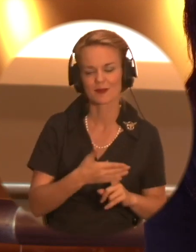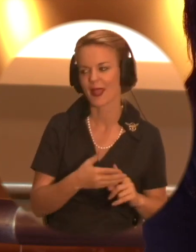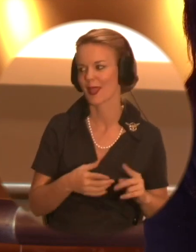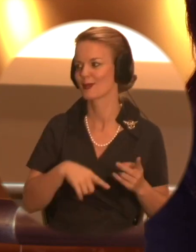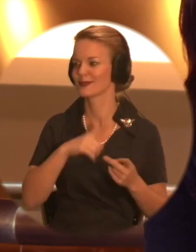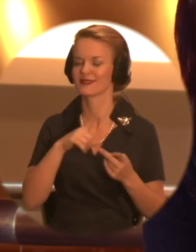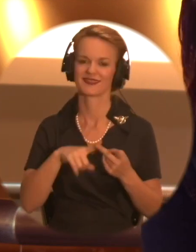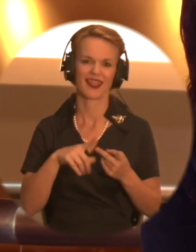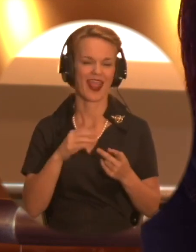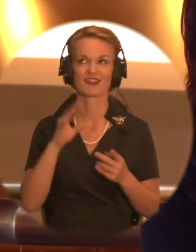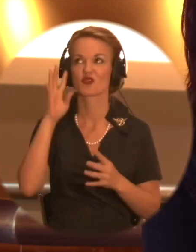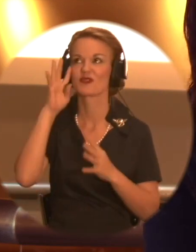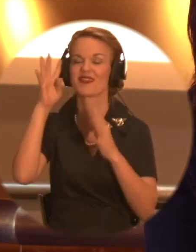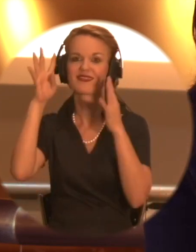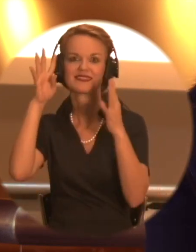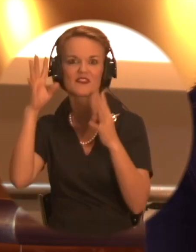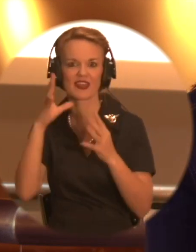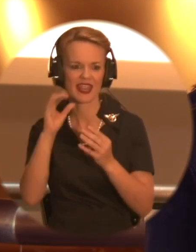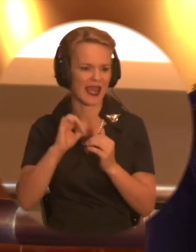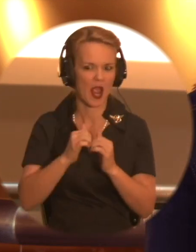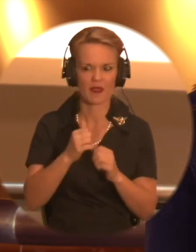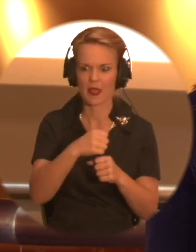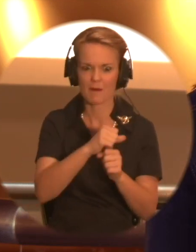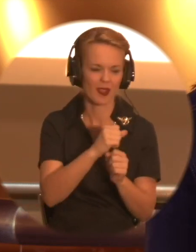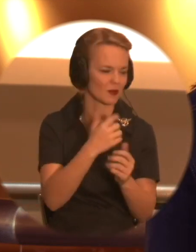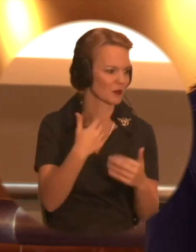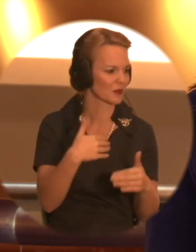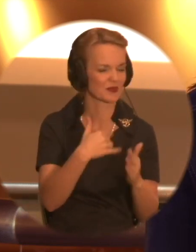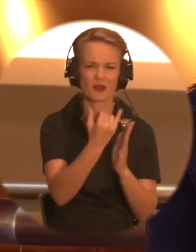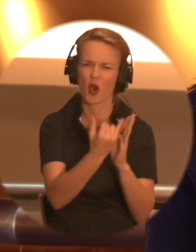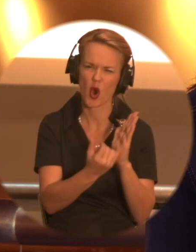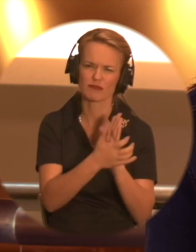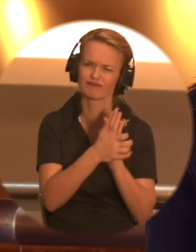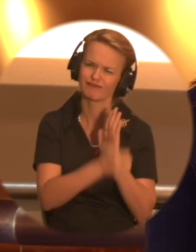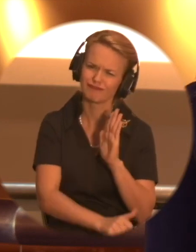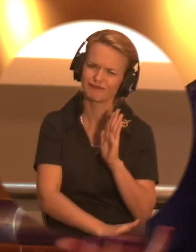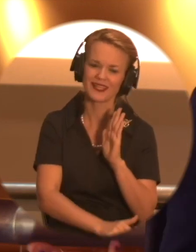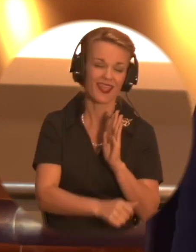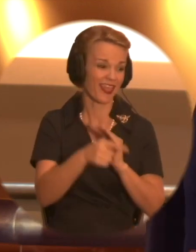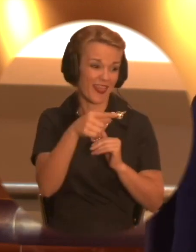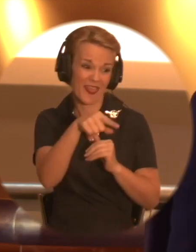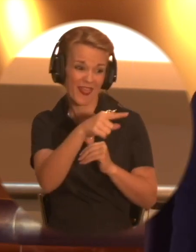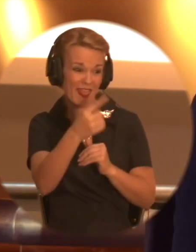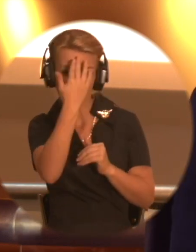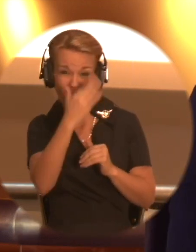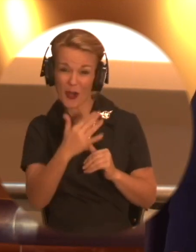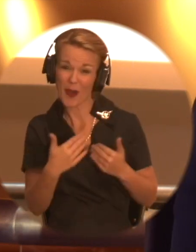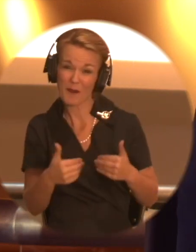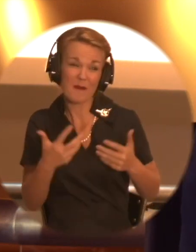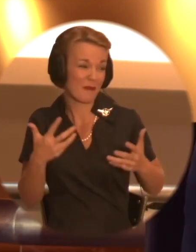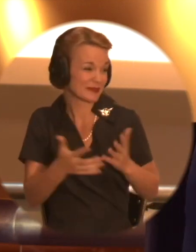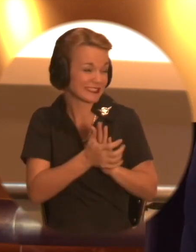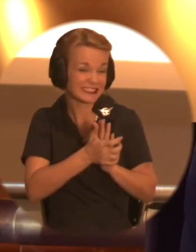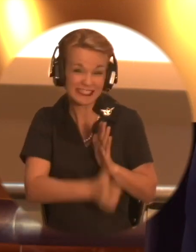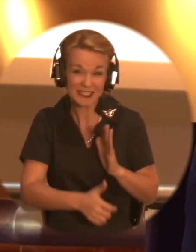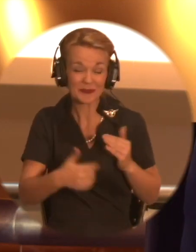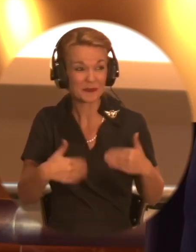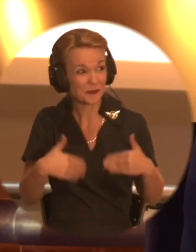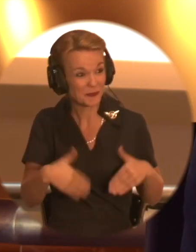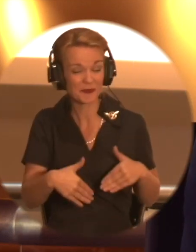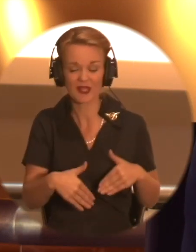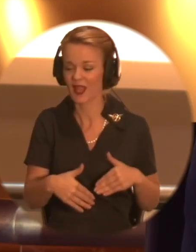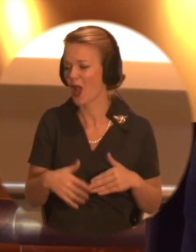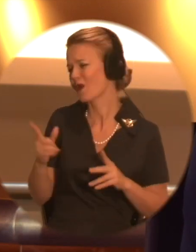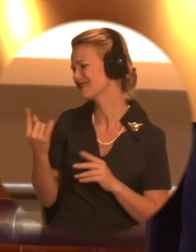craftsmanship, and half the time they don't know how incredibly talented they are. They're like, I just do this for fun. It's like, you should